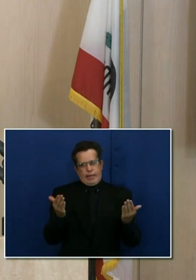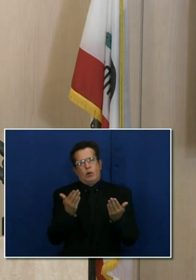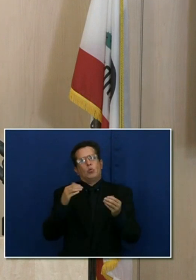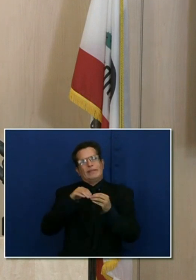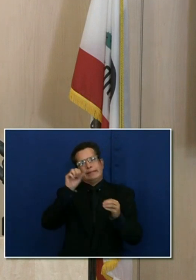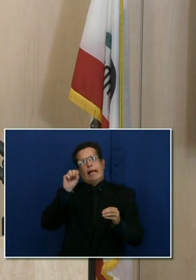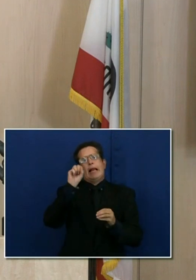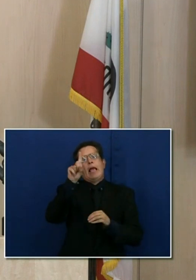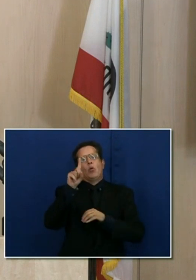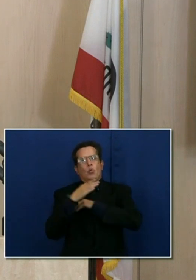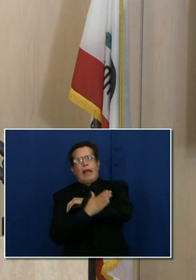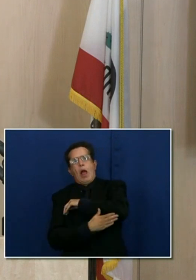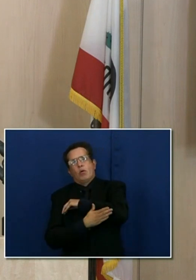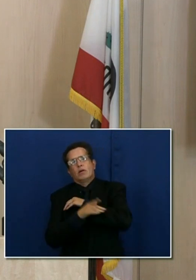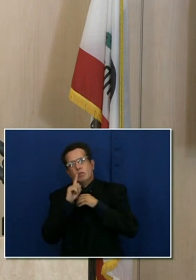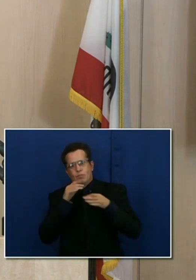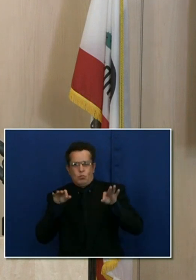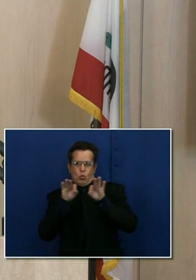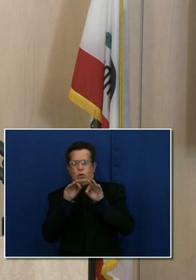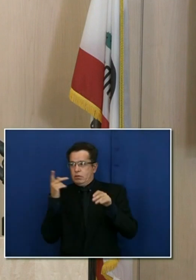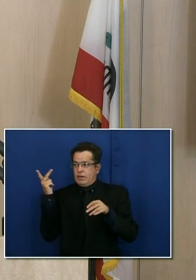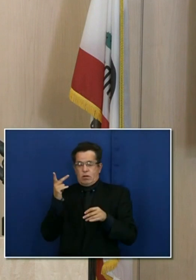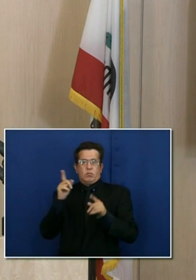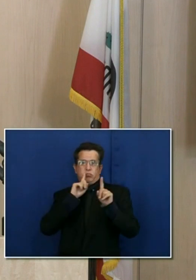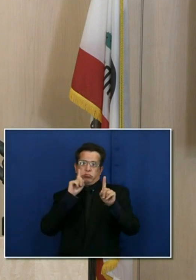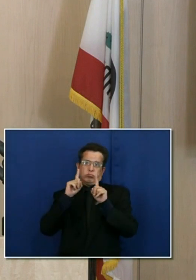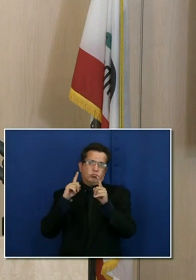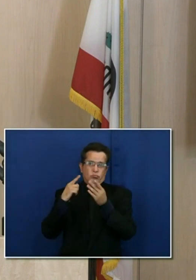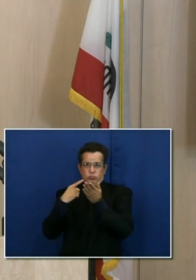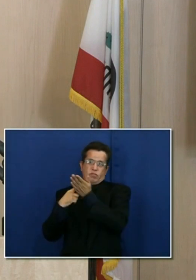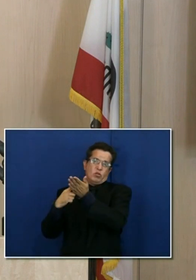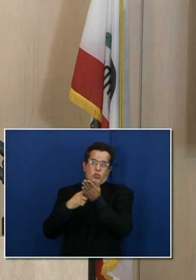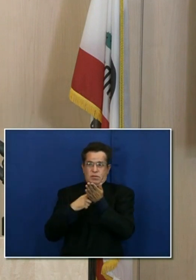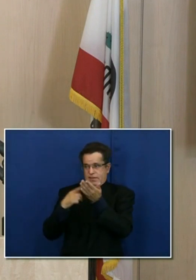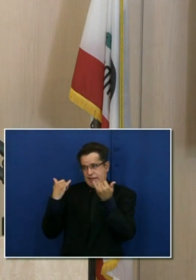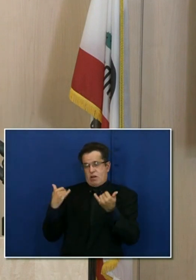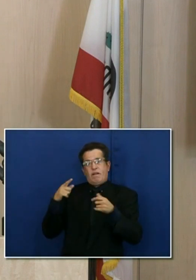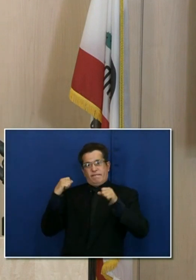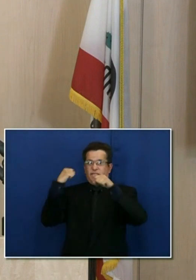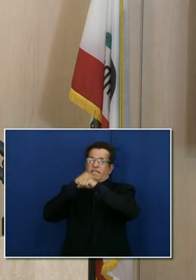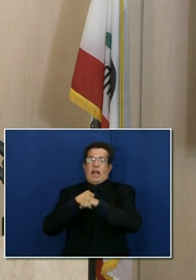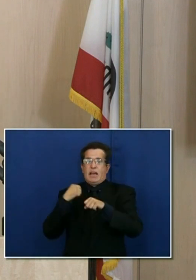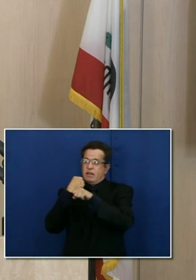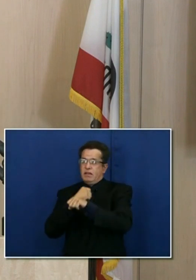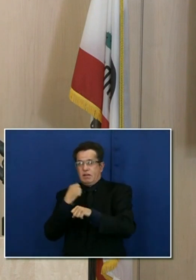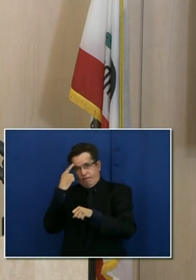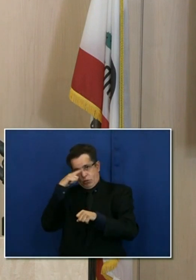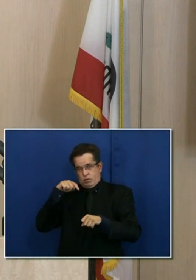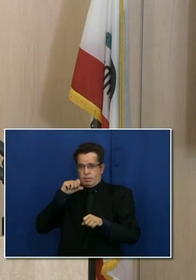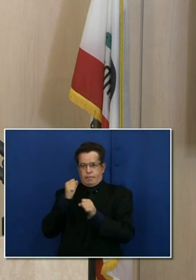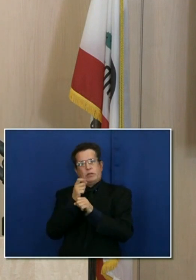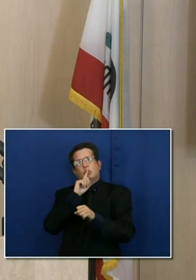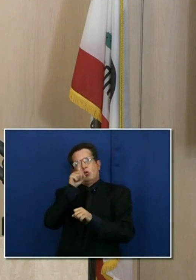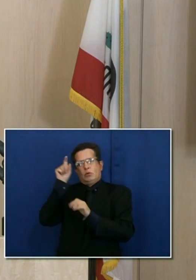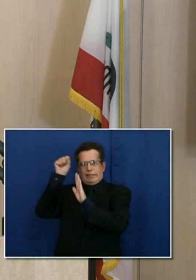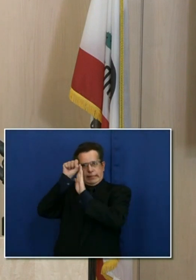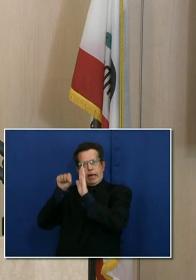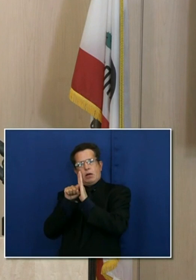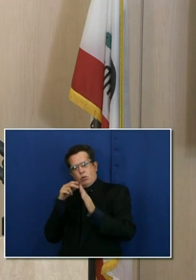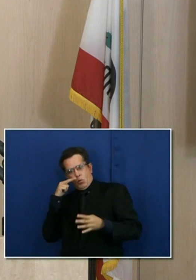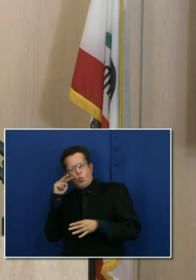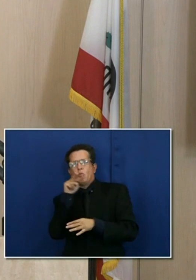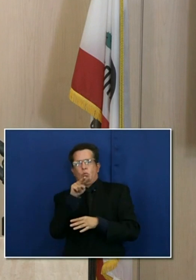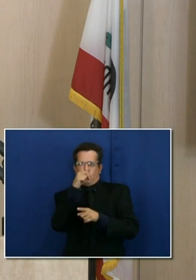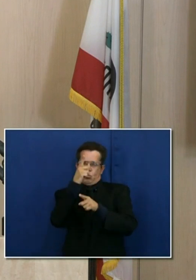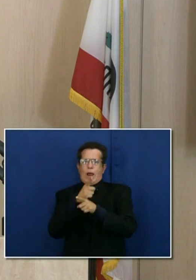Diego County. Dr. Wooten and our public health staff are fighting tooth and nail to make sure the state takes several factors